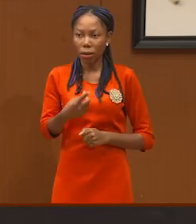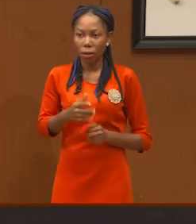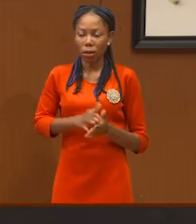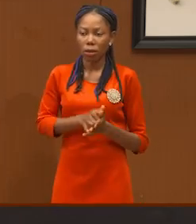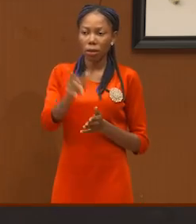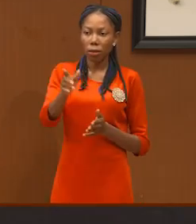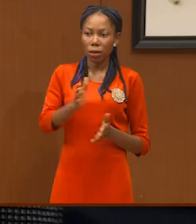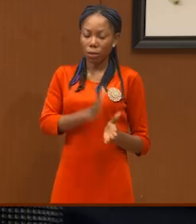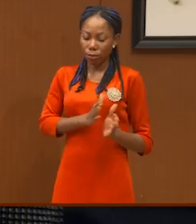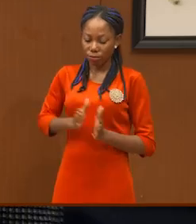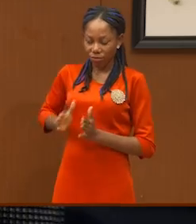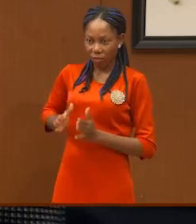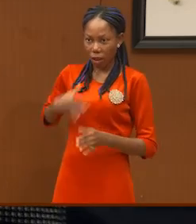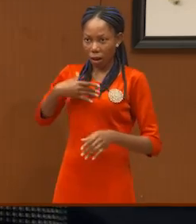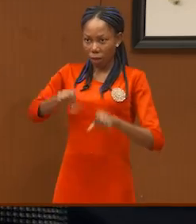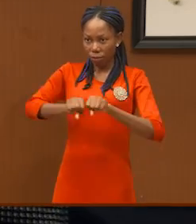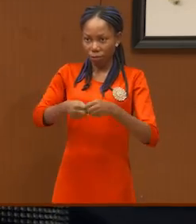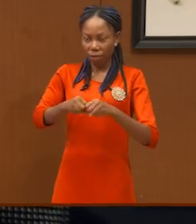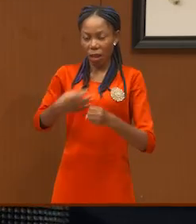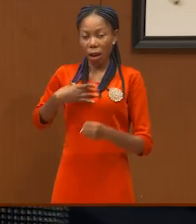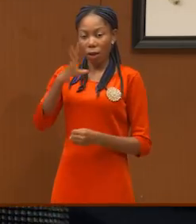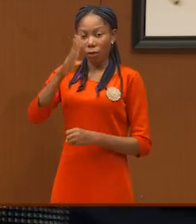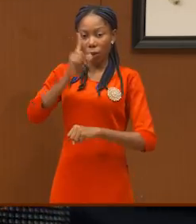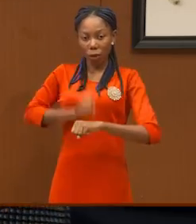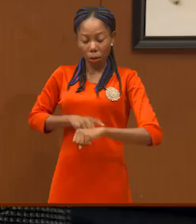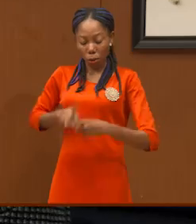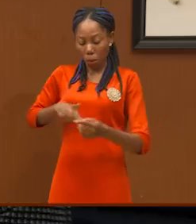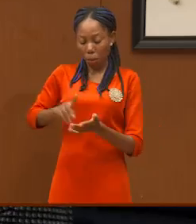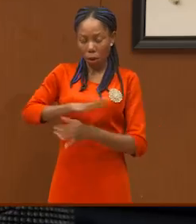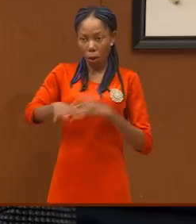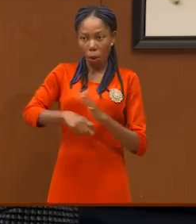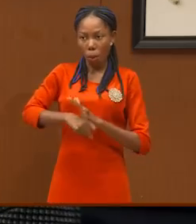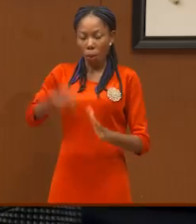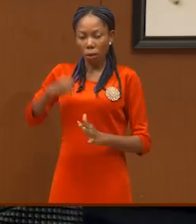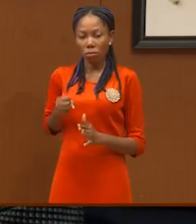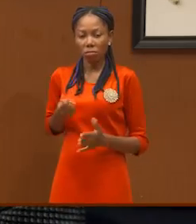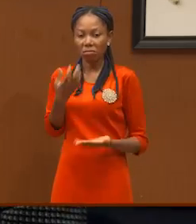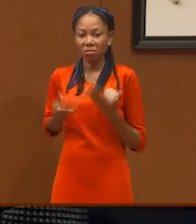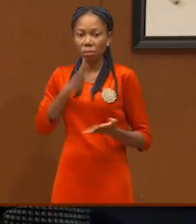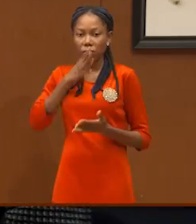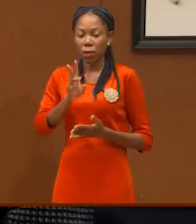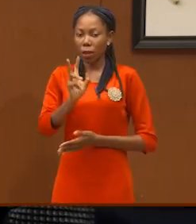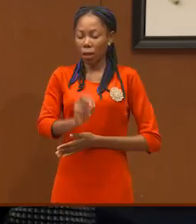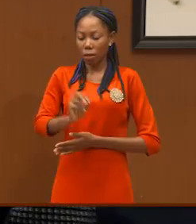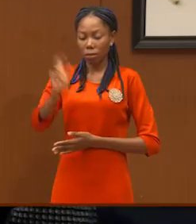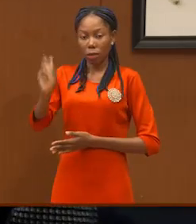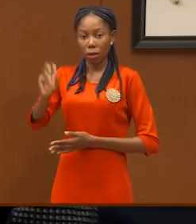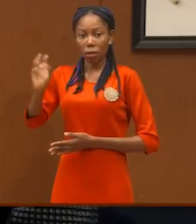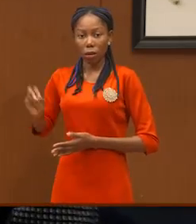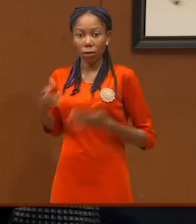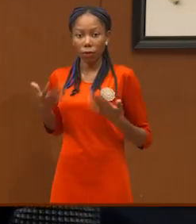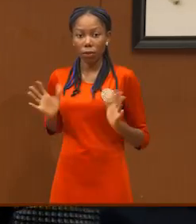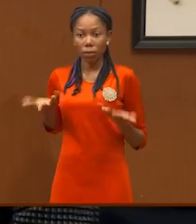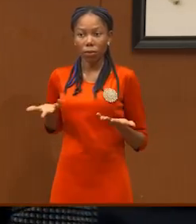Split it to four times. No, that would be acceptable by me. Like, let's say 30-30. You